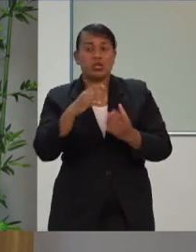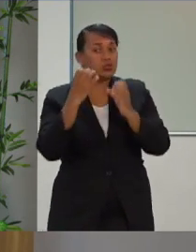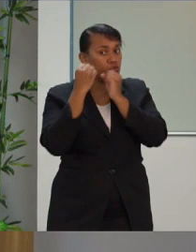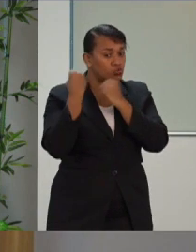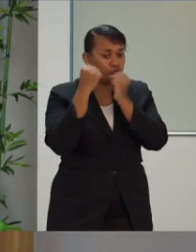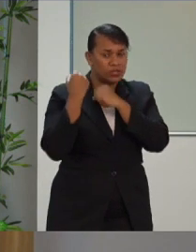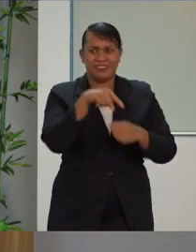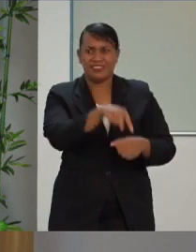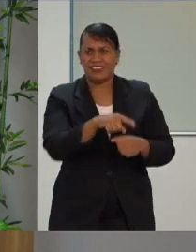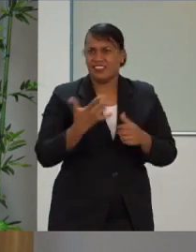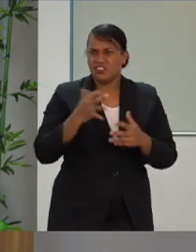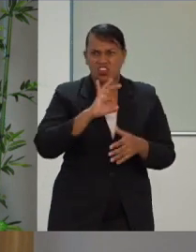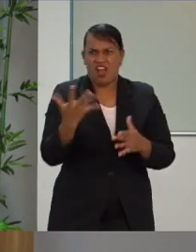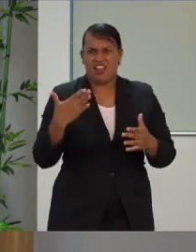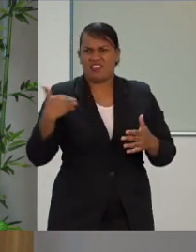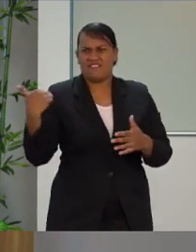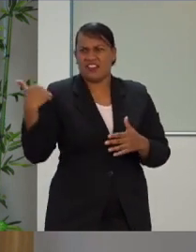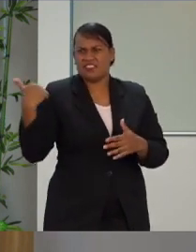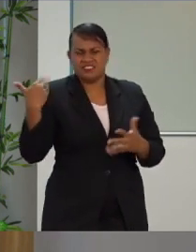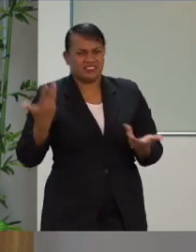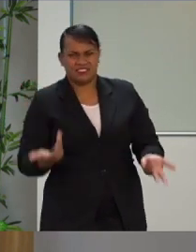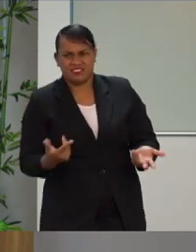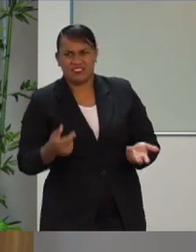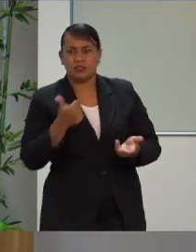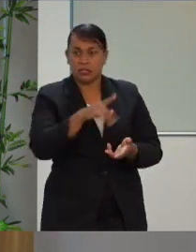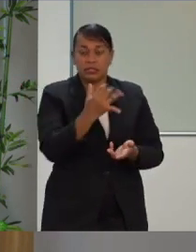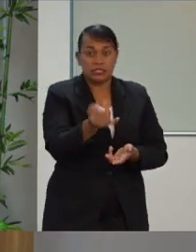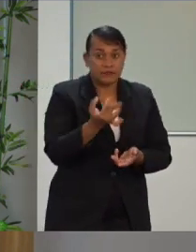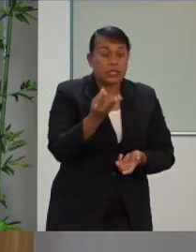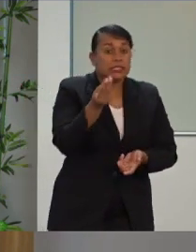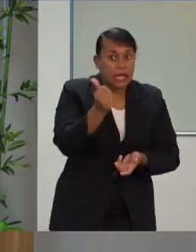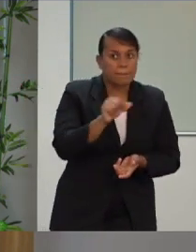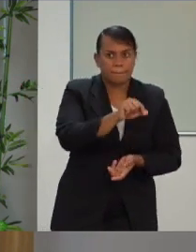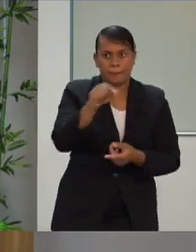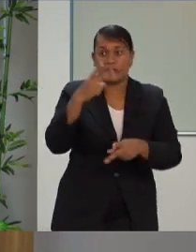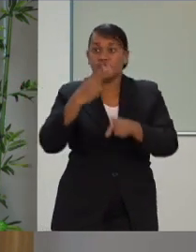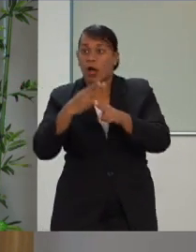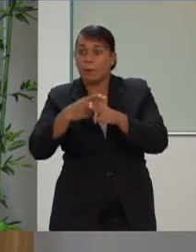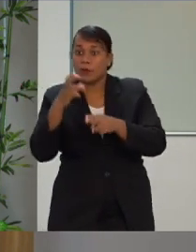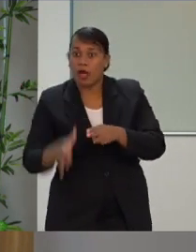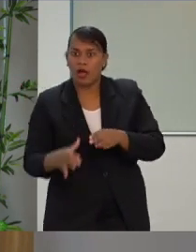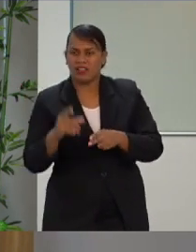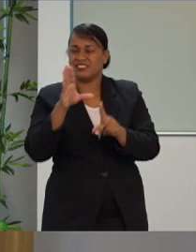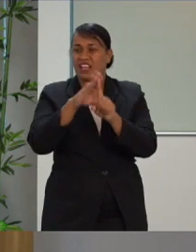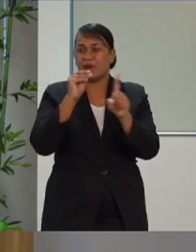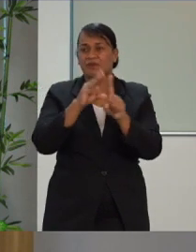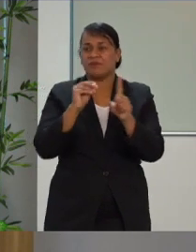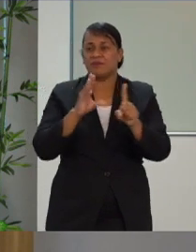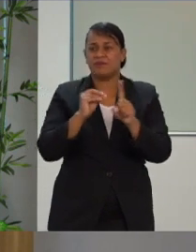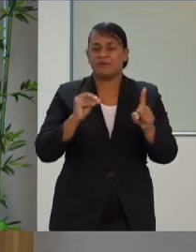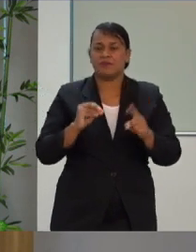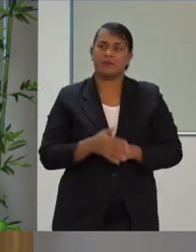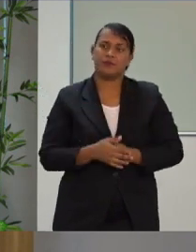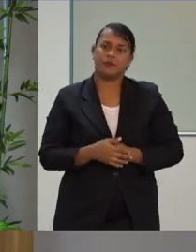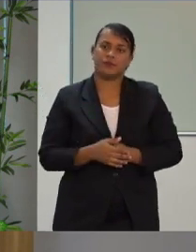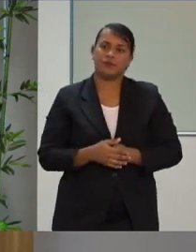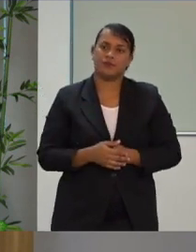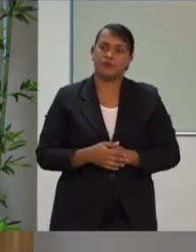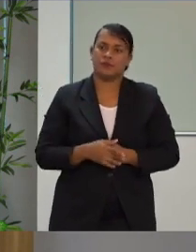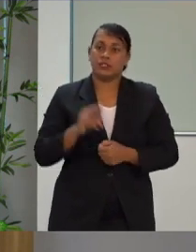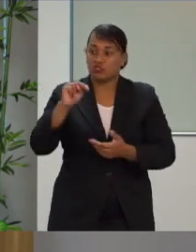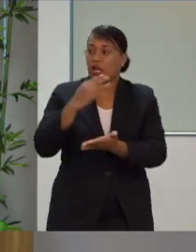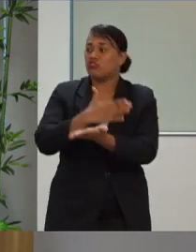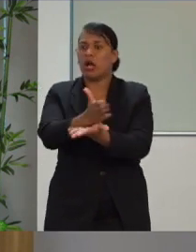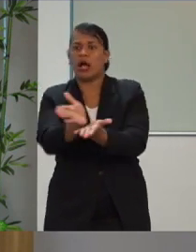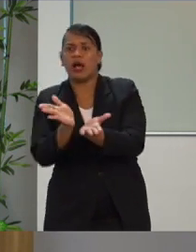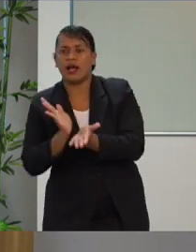not affected at all. There could be some farmers, for example, who are doing, sharecropping in the sense that they have